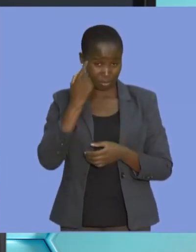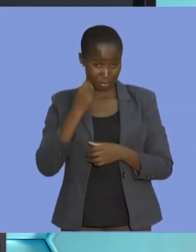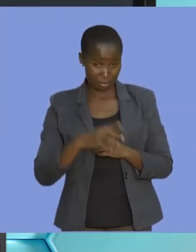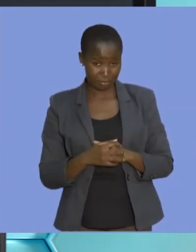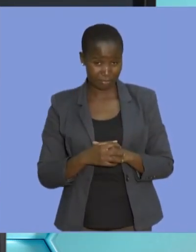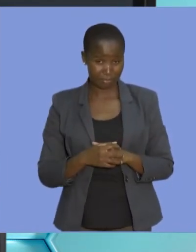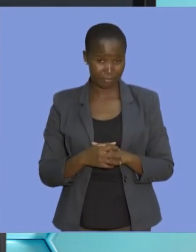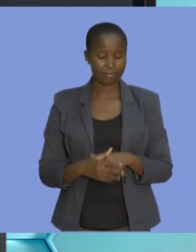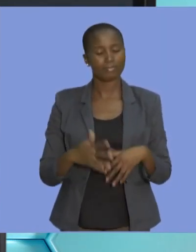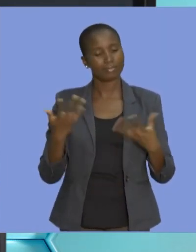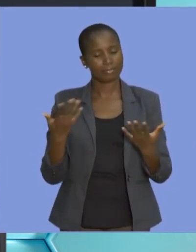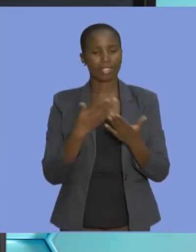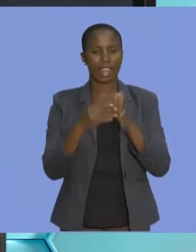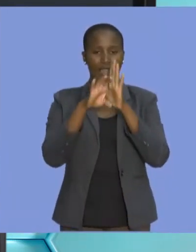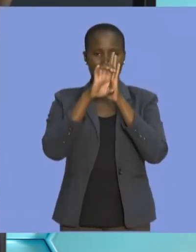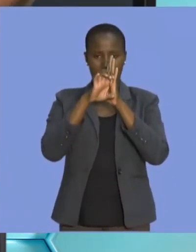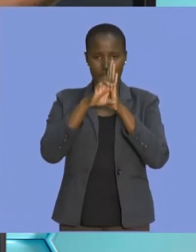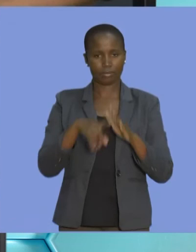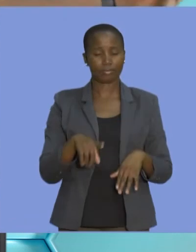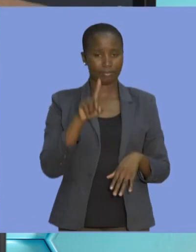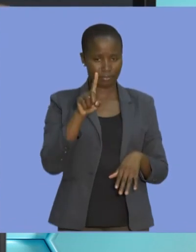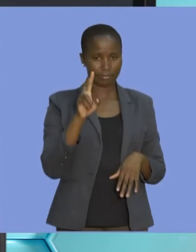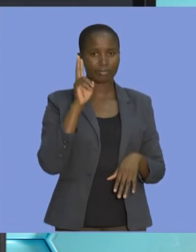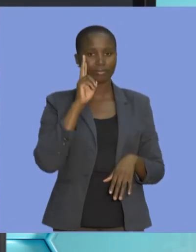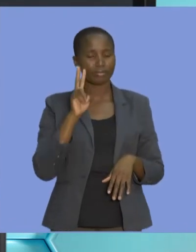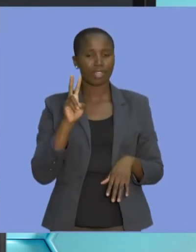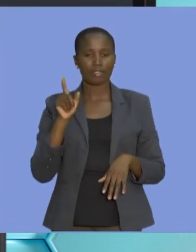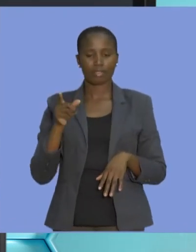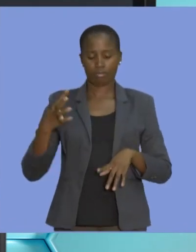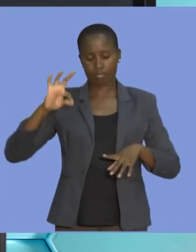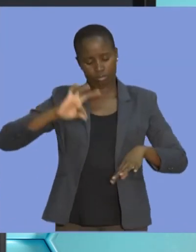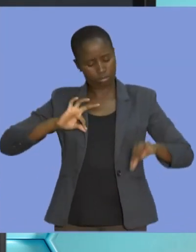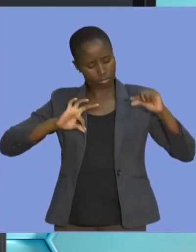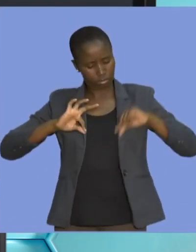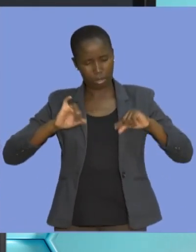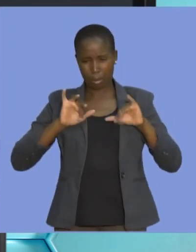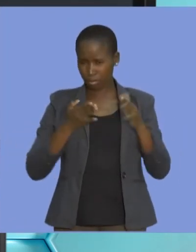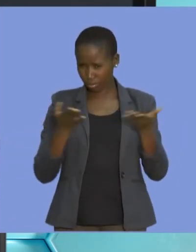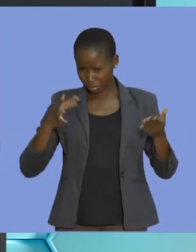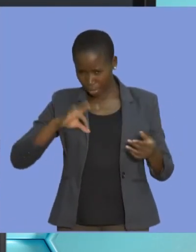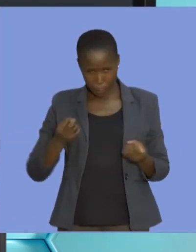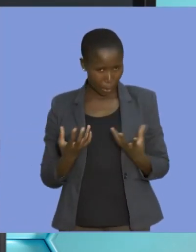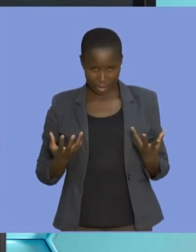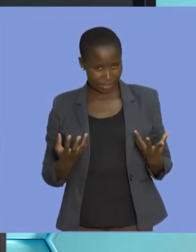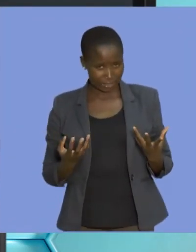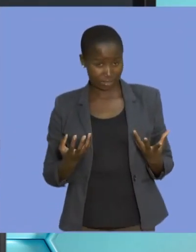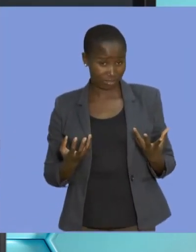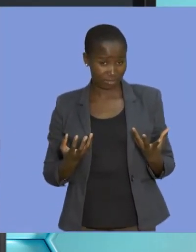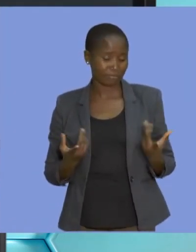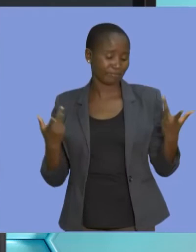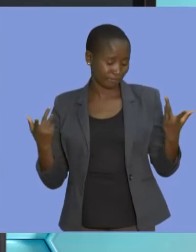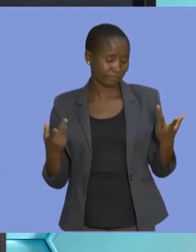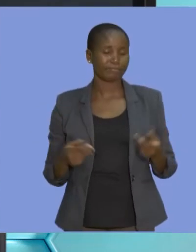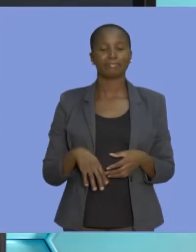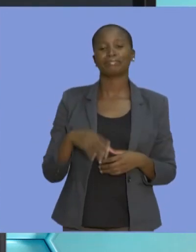Let me go to the example of a company. If I compare salaries, how much people earn from working, and I